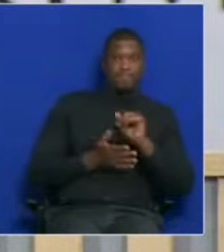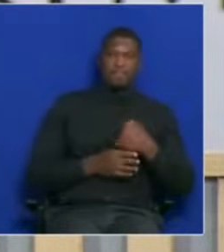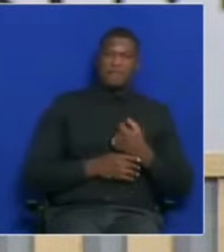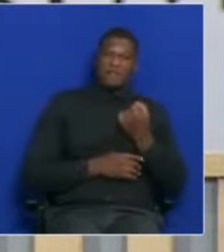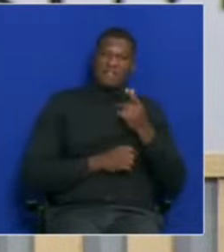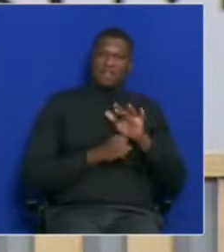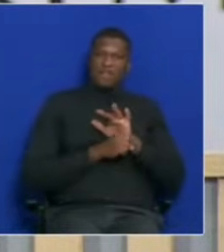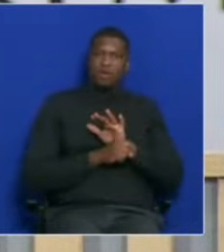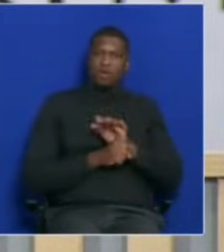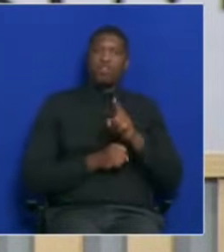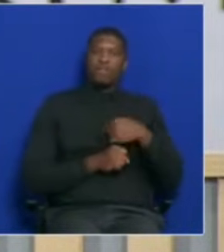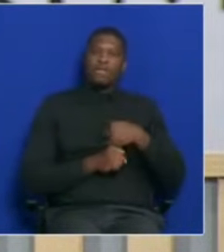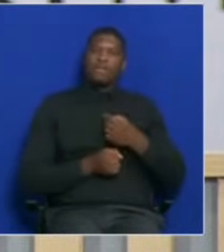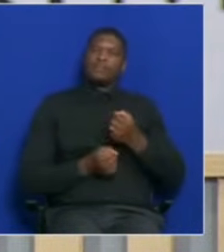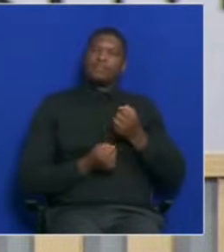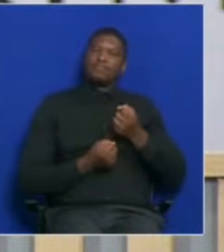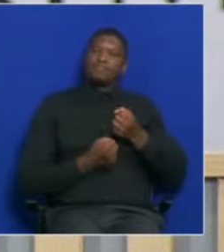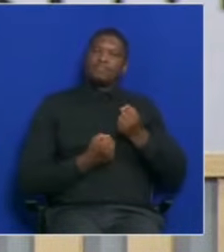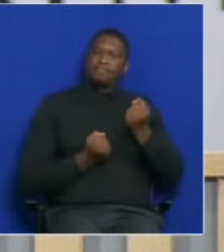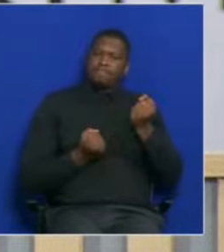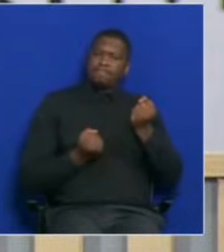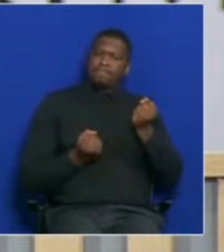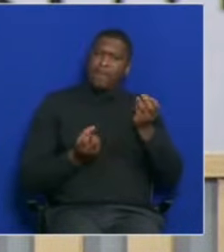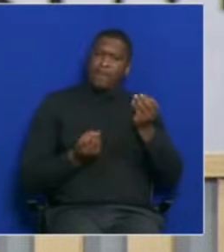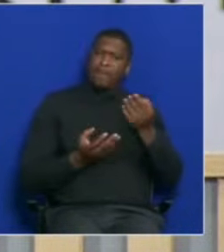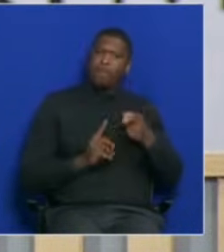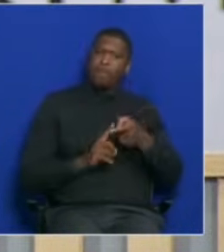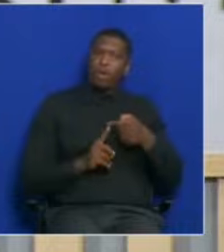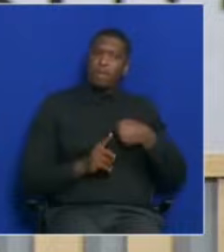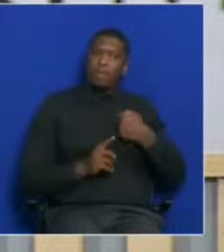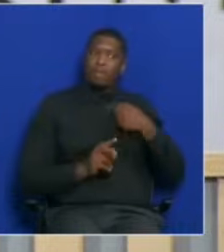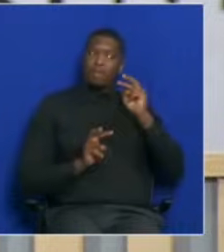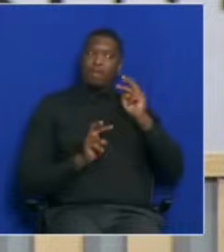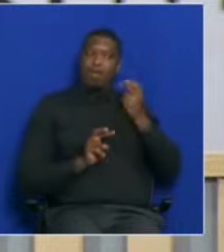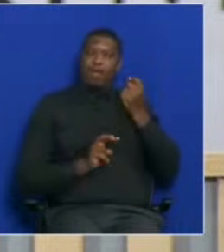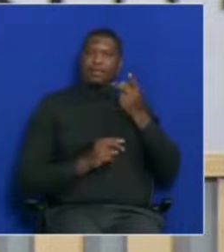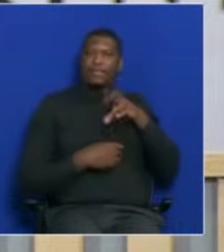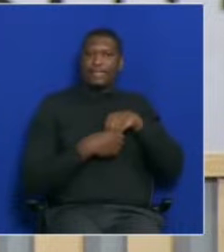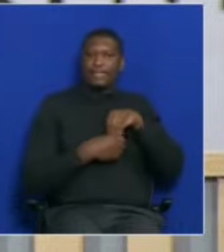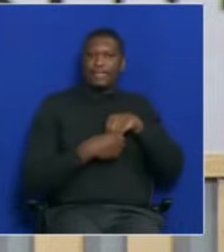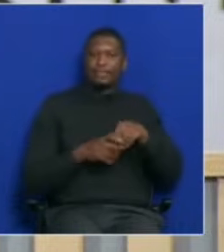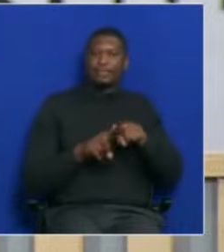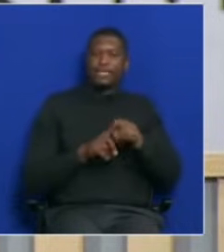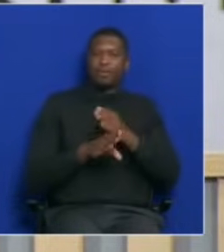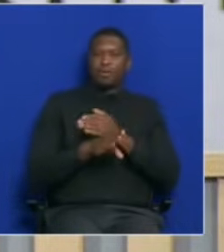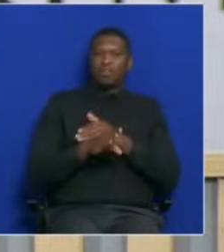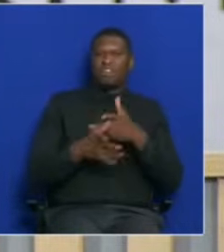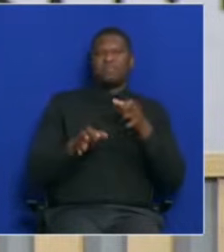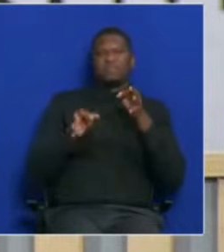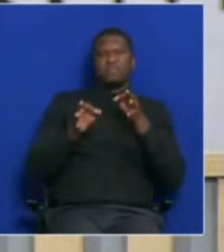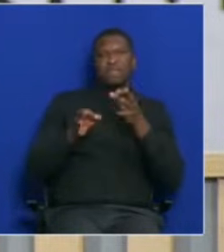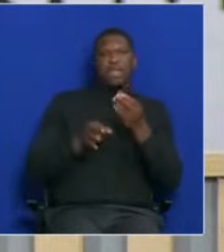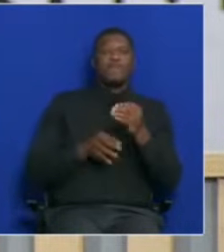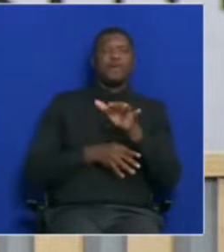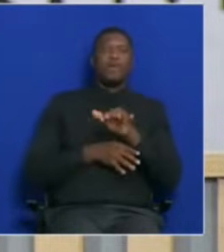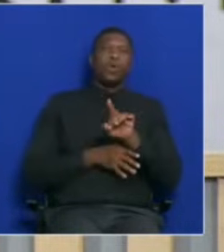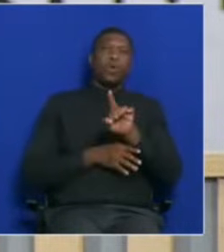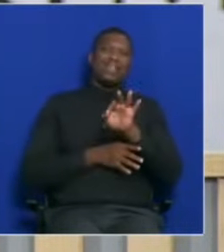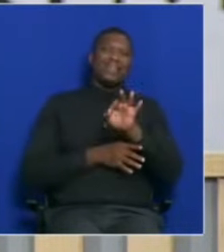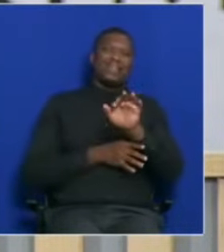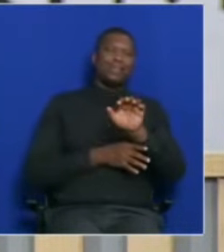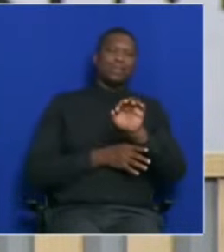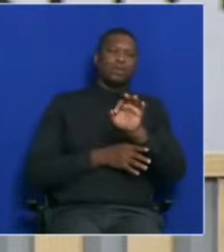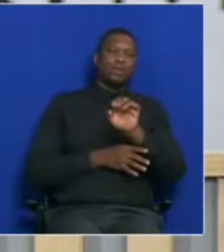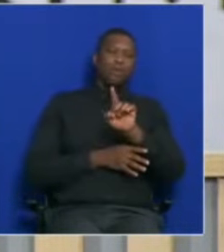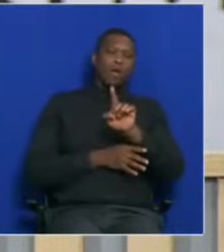speaking from what I understand from inside. As I said, that there are 137 matters representing 88% of